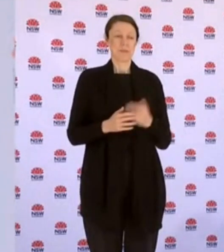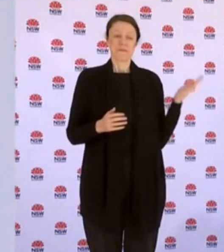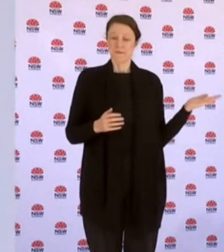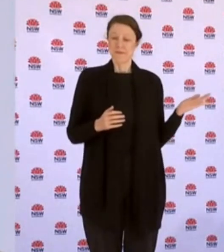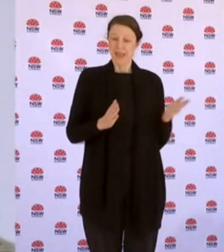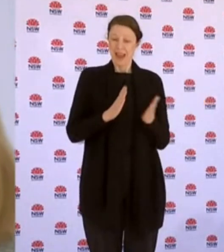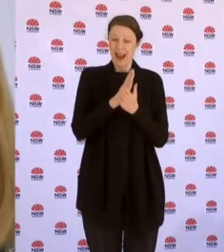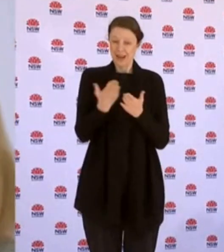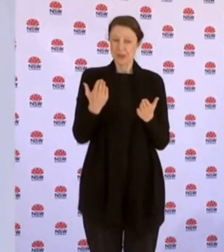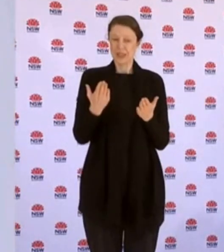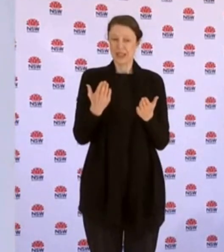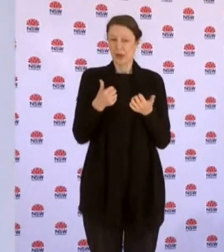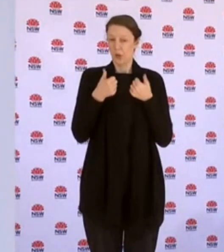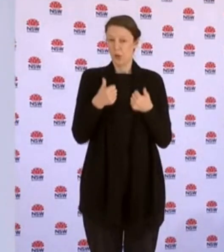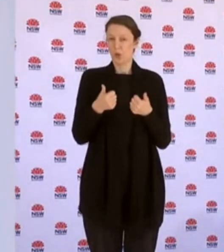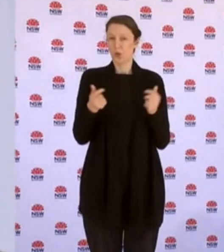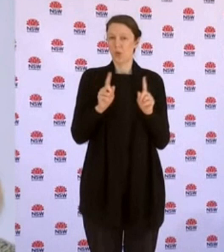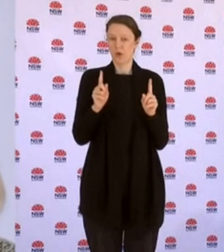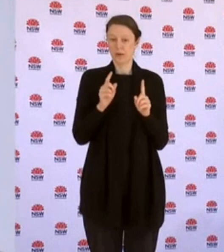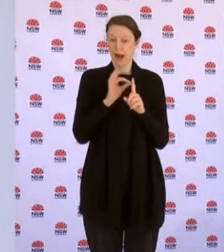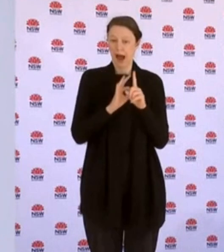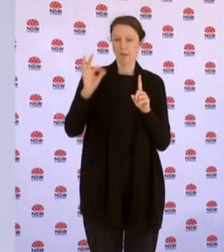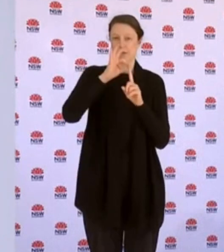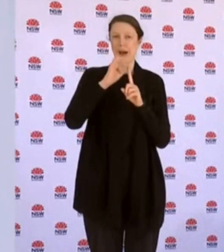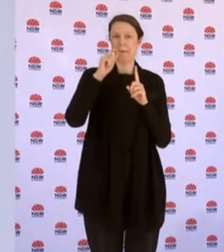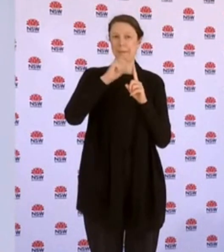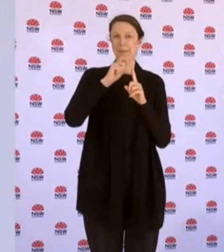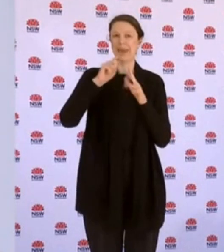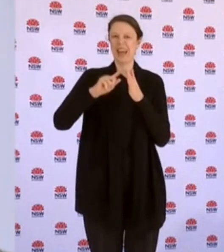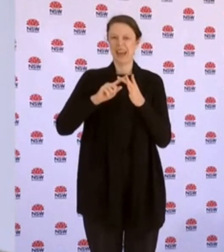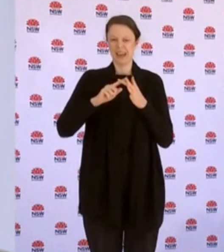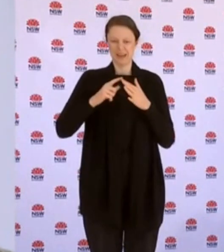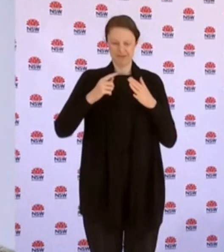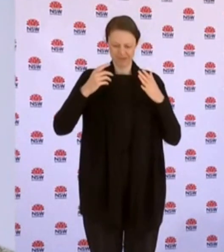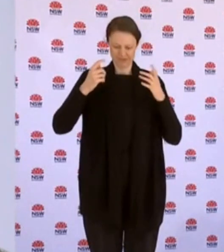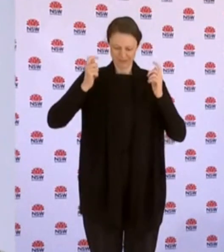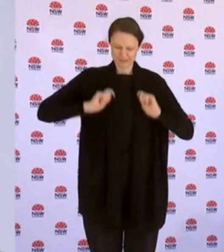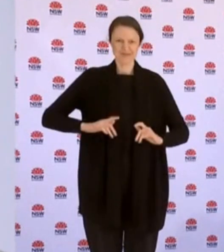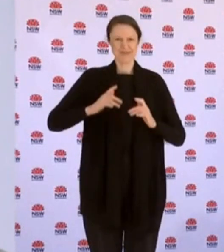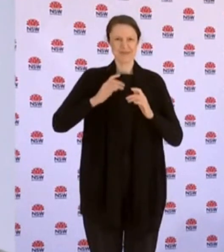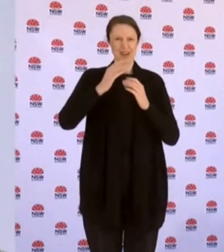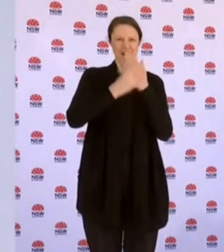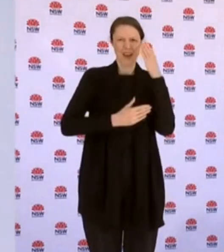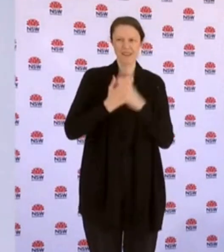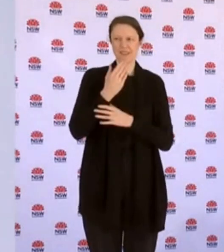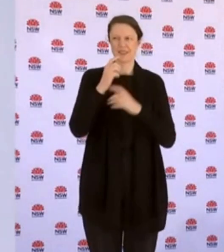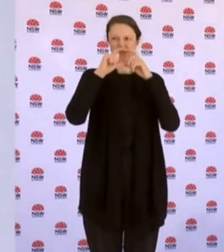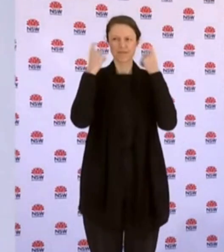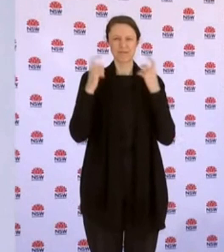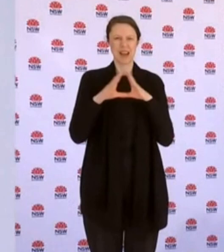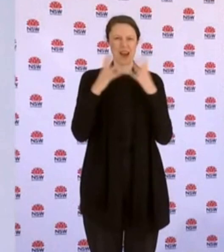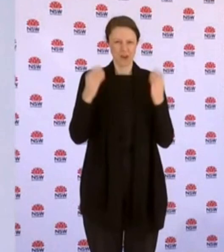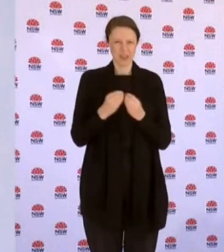that we have upgraded the PPE requirements in a number of settings, and we continually review those settings, and if we've got